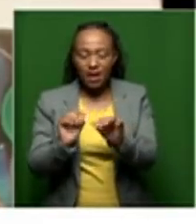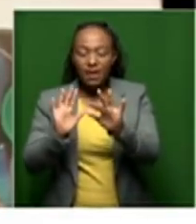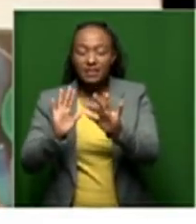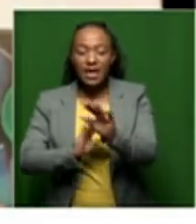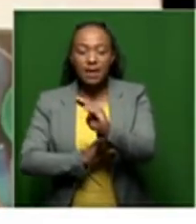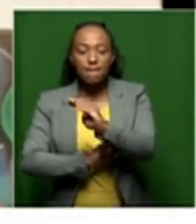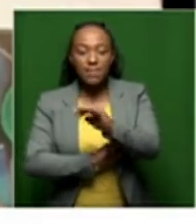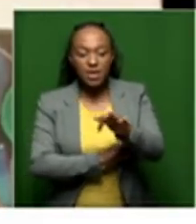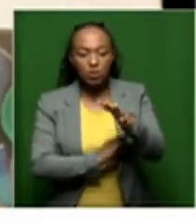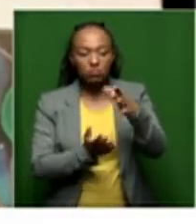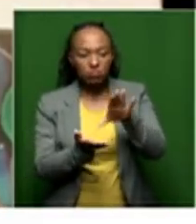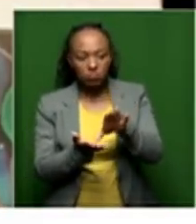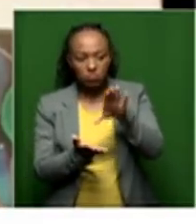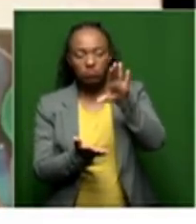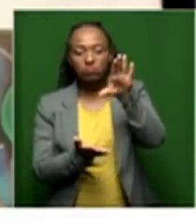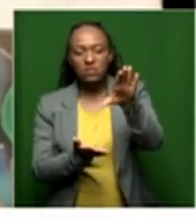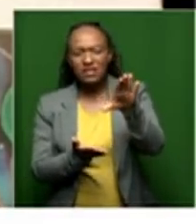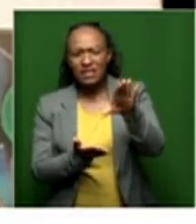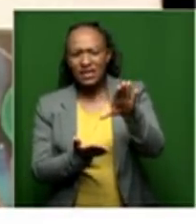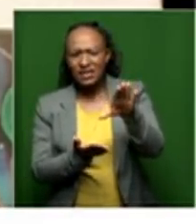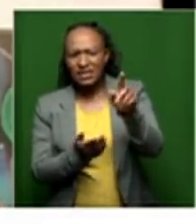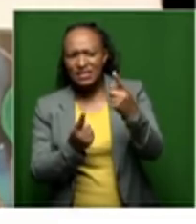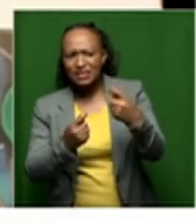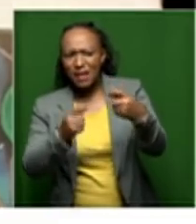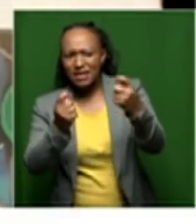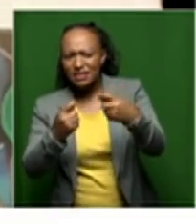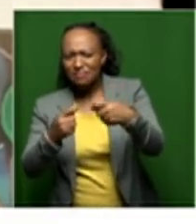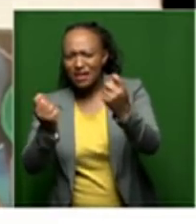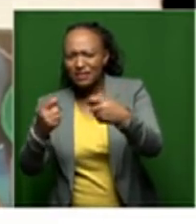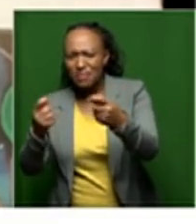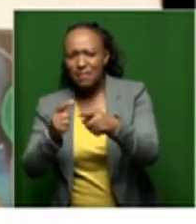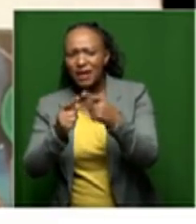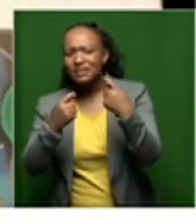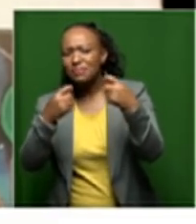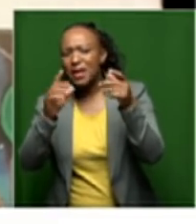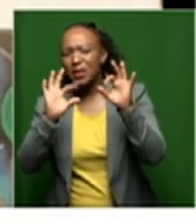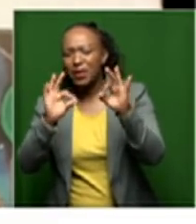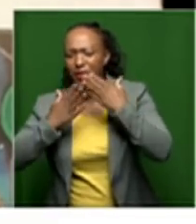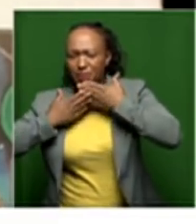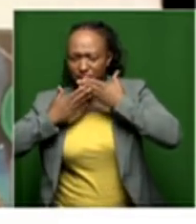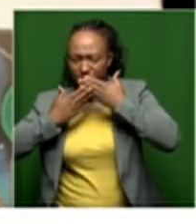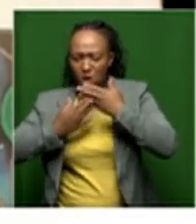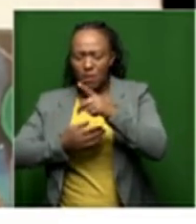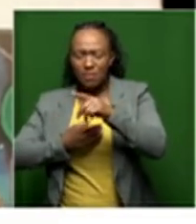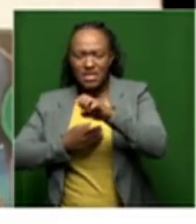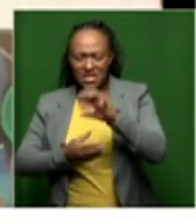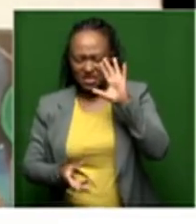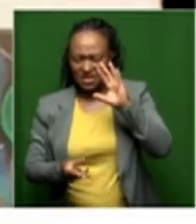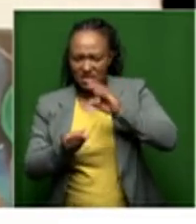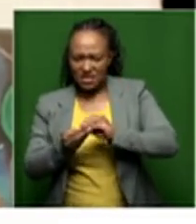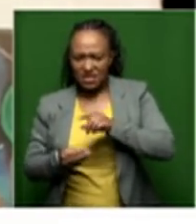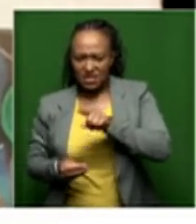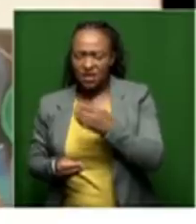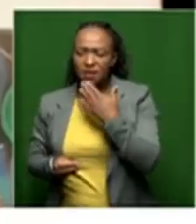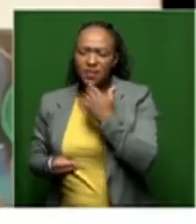billion rand worth of that was questionably spent. That's 67% of the money, the total money of PPEs. Can you